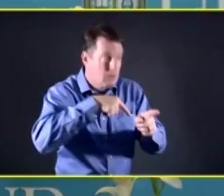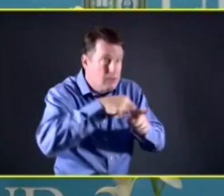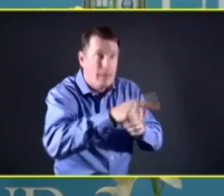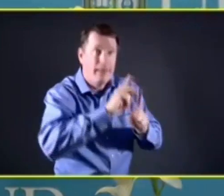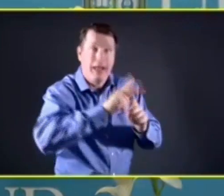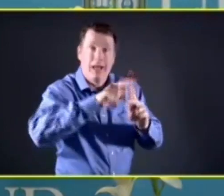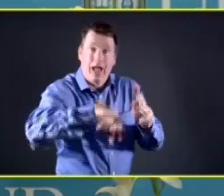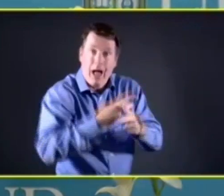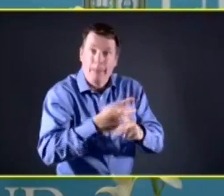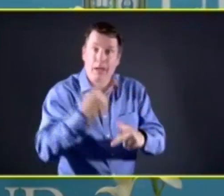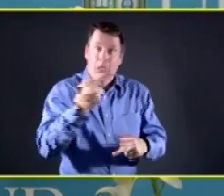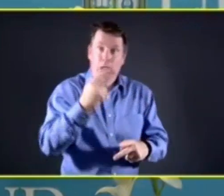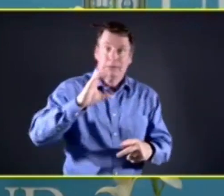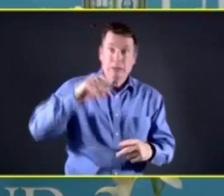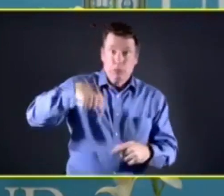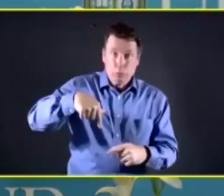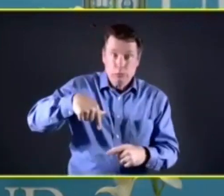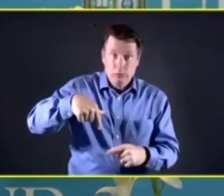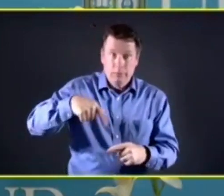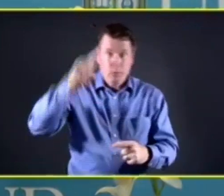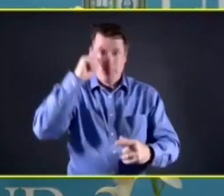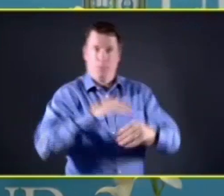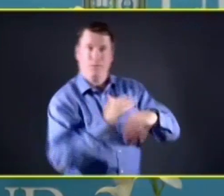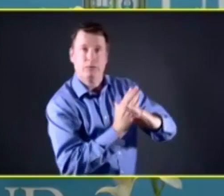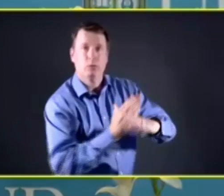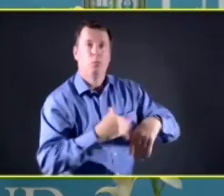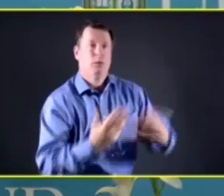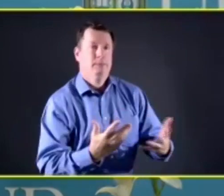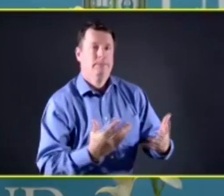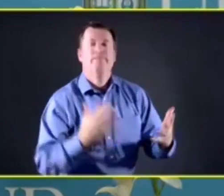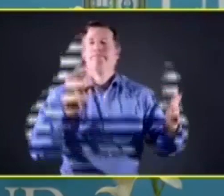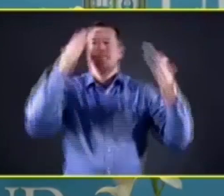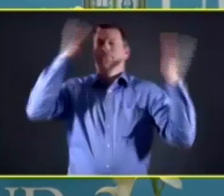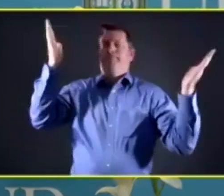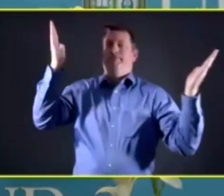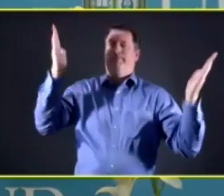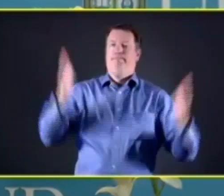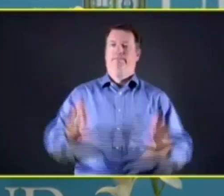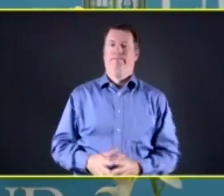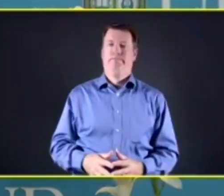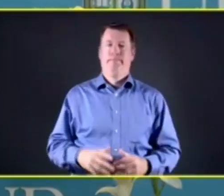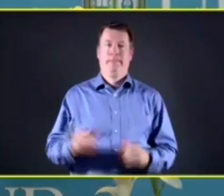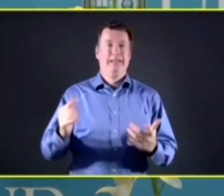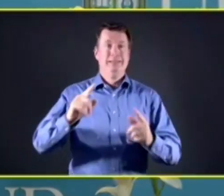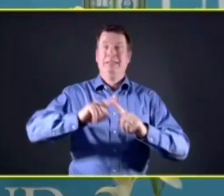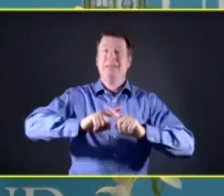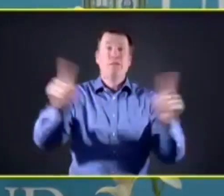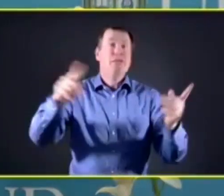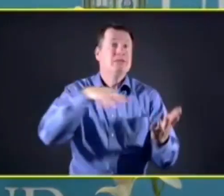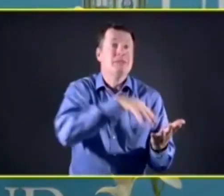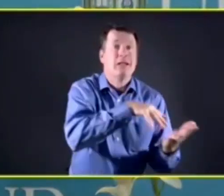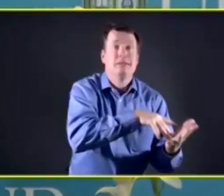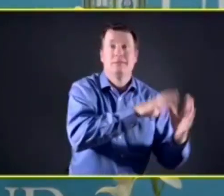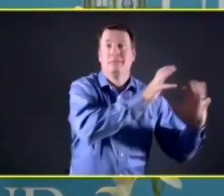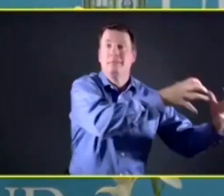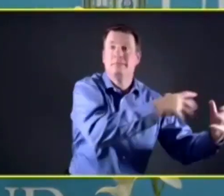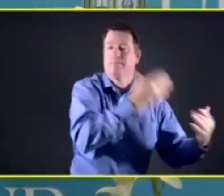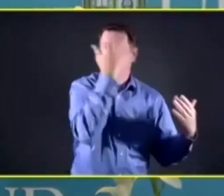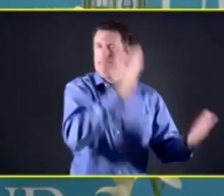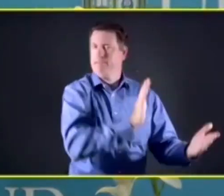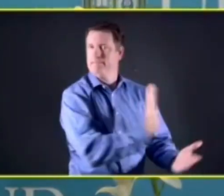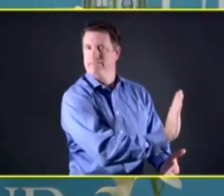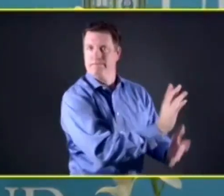be on a study or on something to see if they can prevent from getting it?